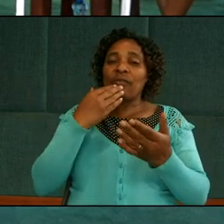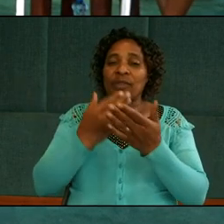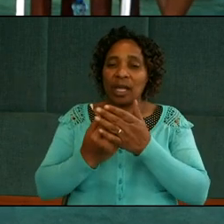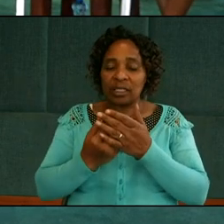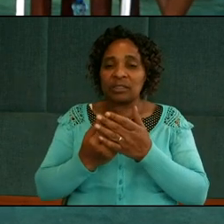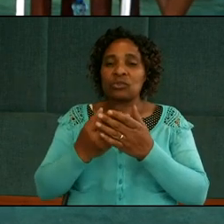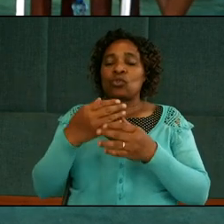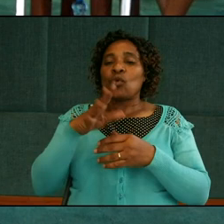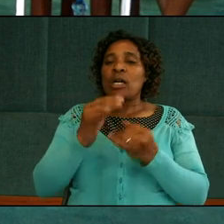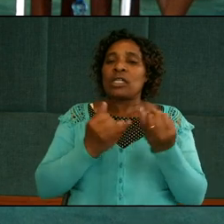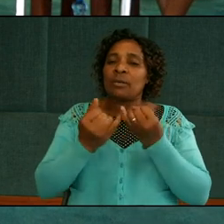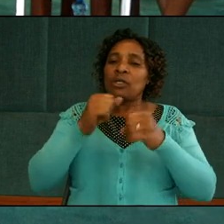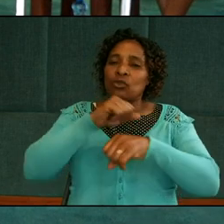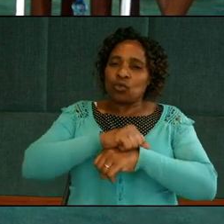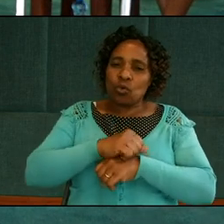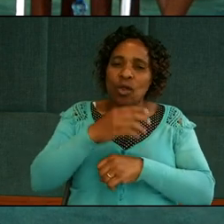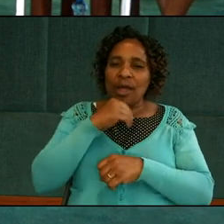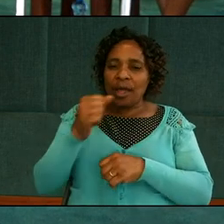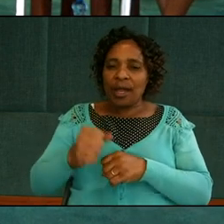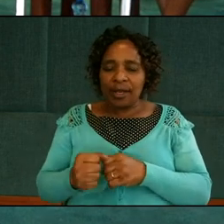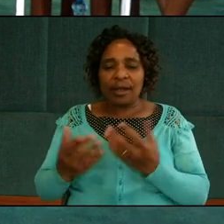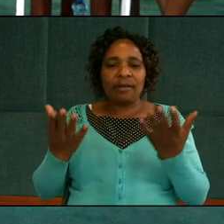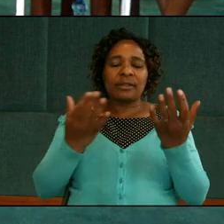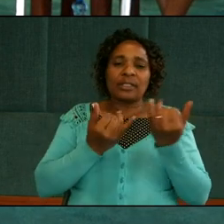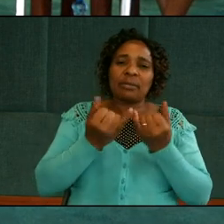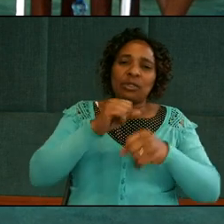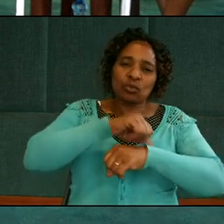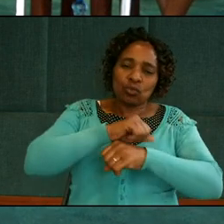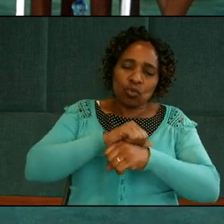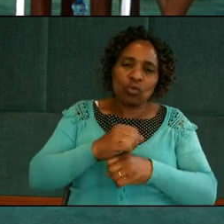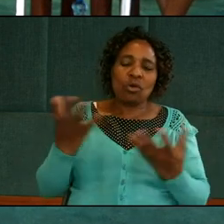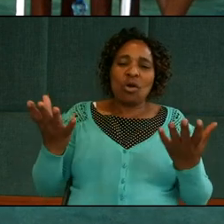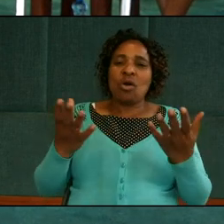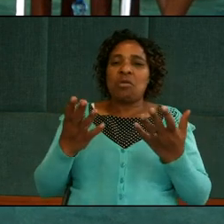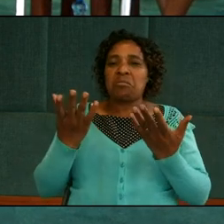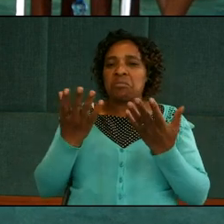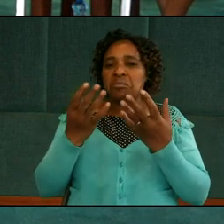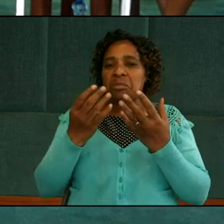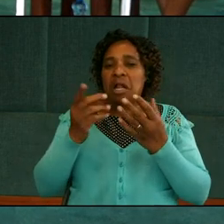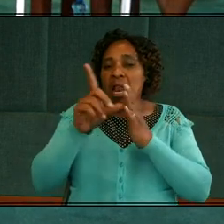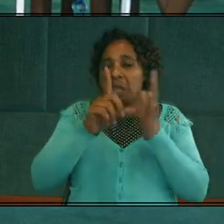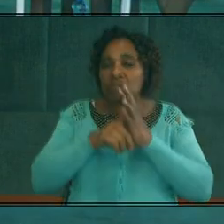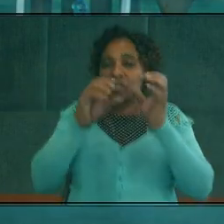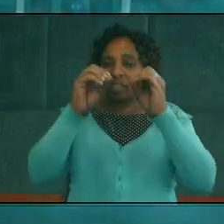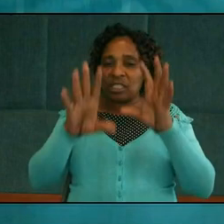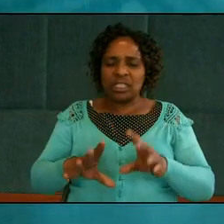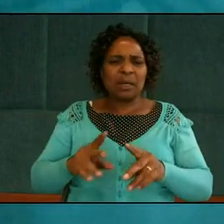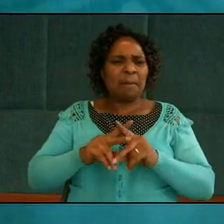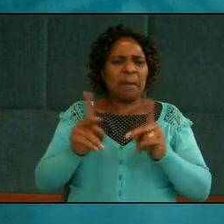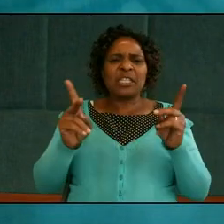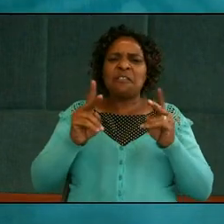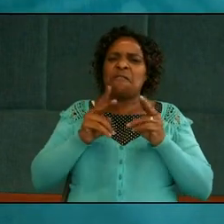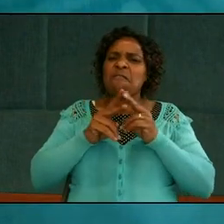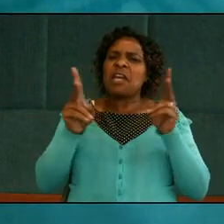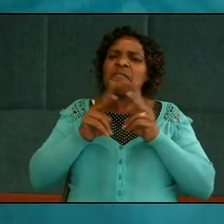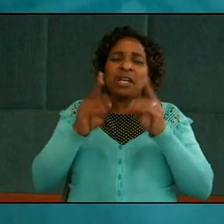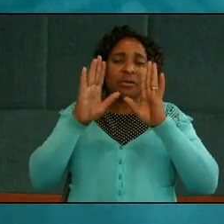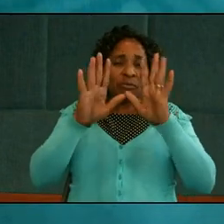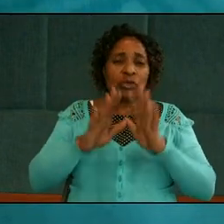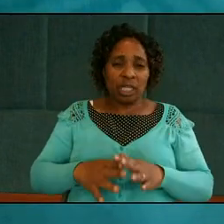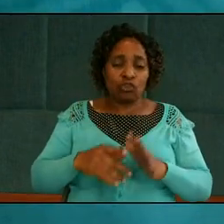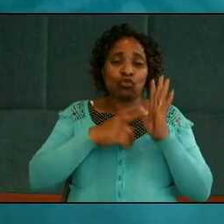your pastor, or anyone for all the lessons that they've imparted to you? I think it's really important for us to